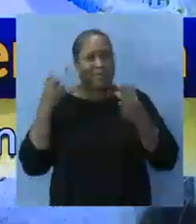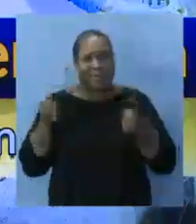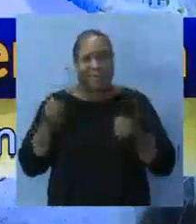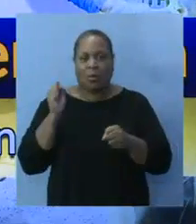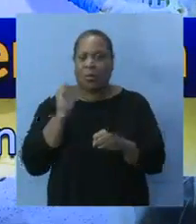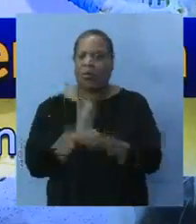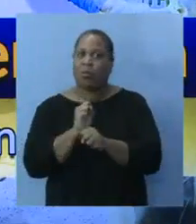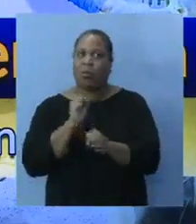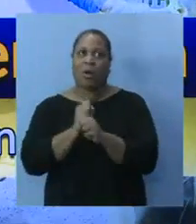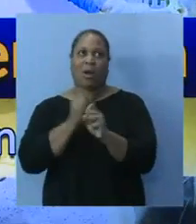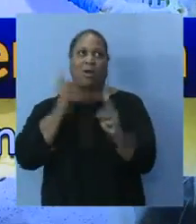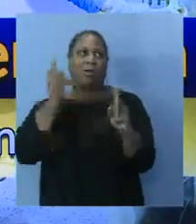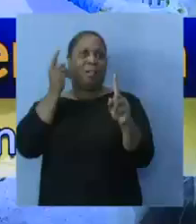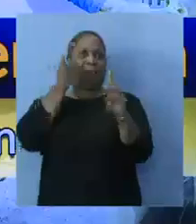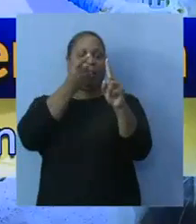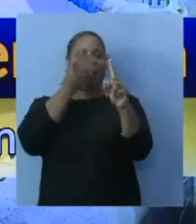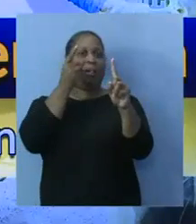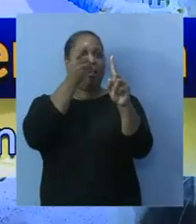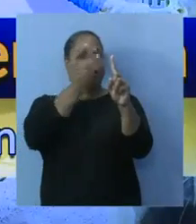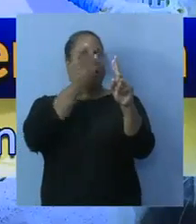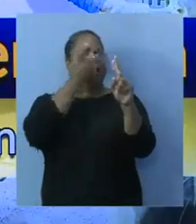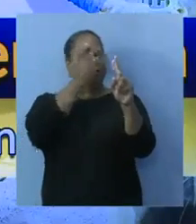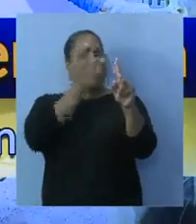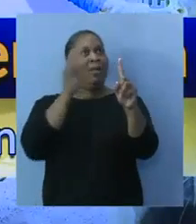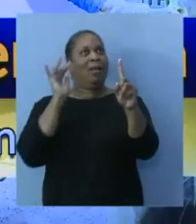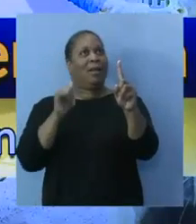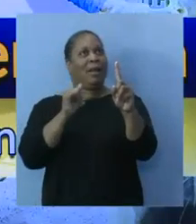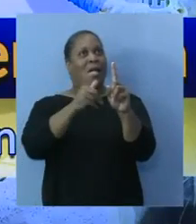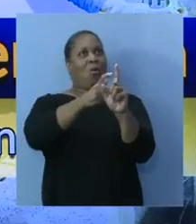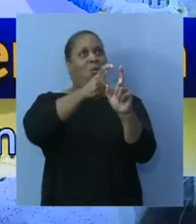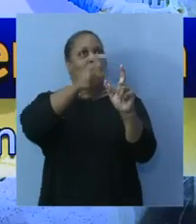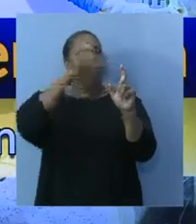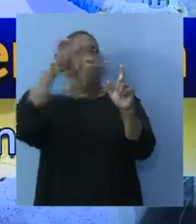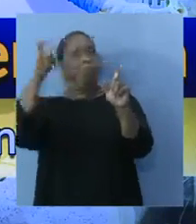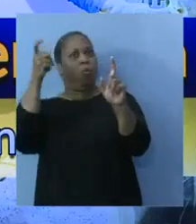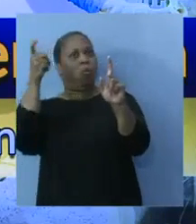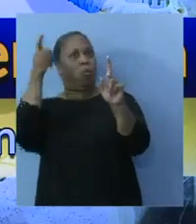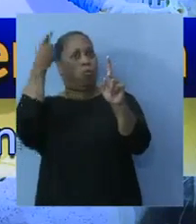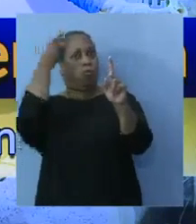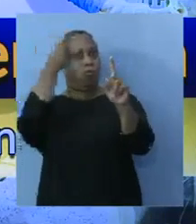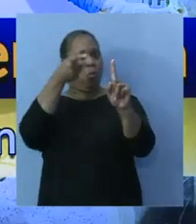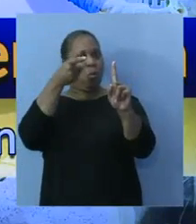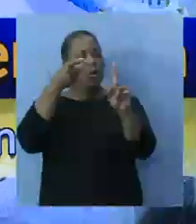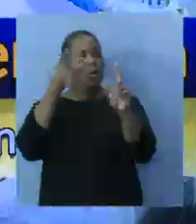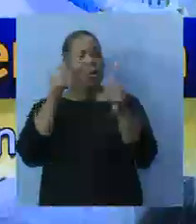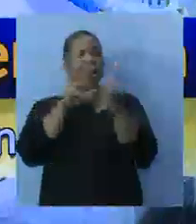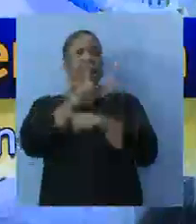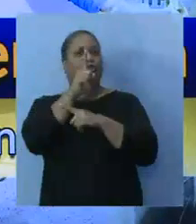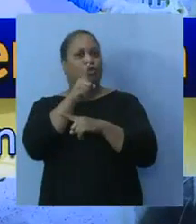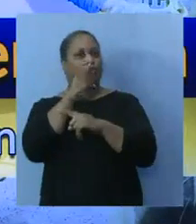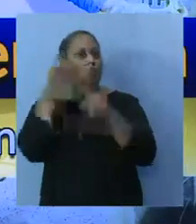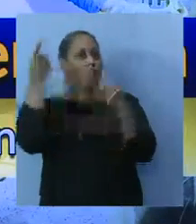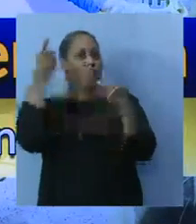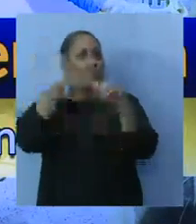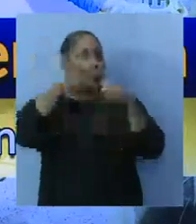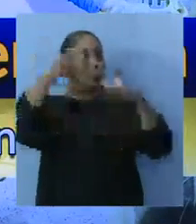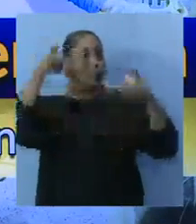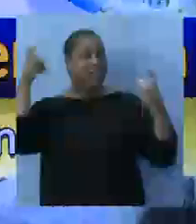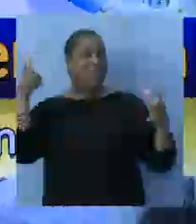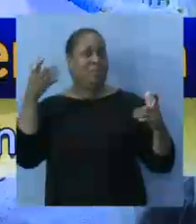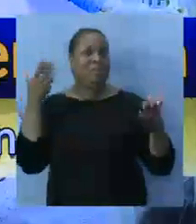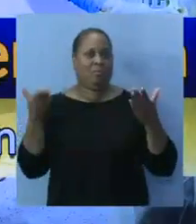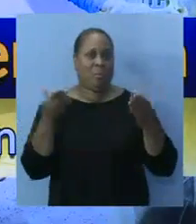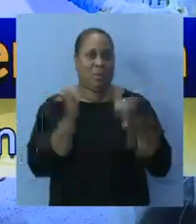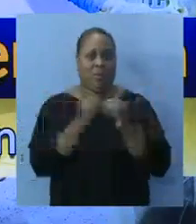working towards a certain target. Now that target has expanded, and we're going to make sure that we can expand it. There may be less rigorous checking